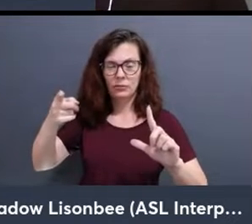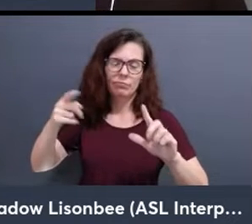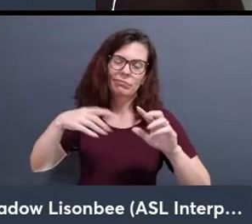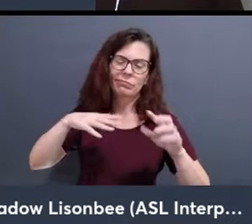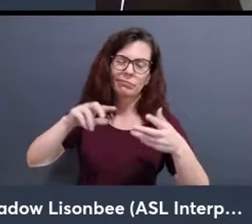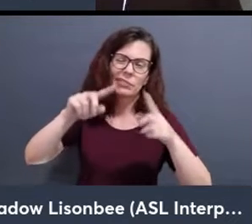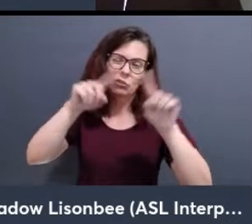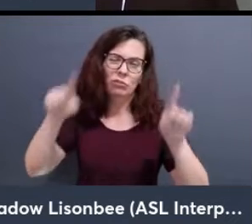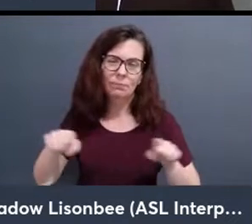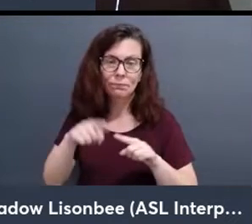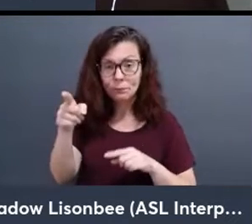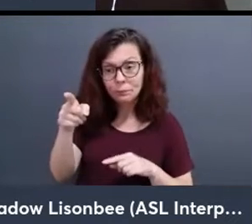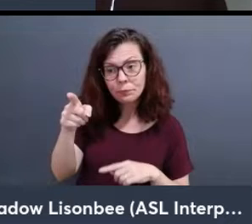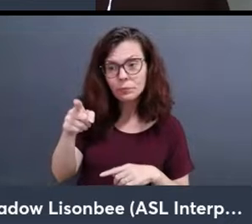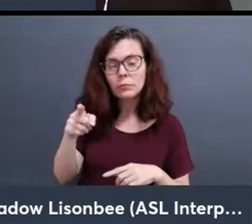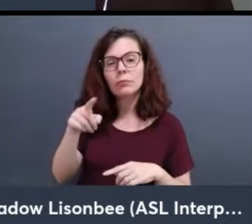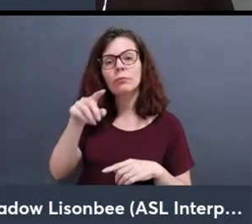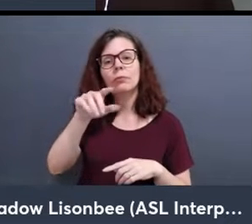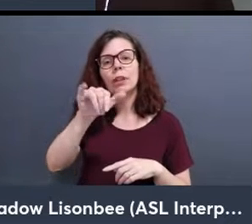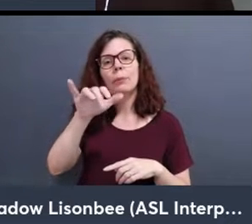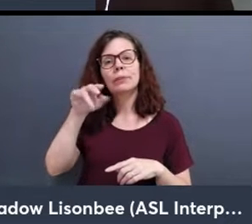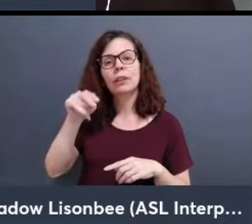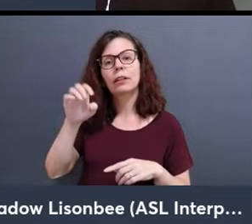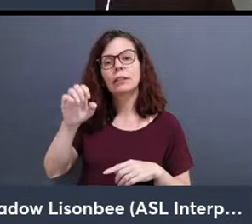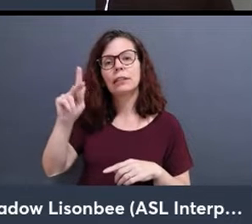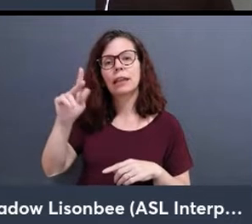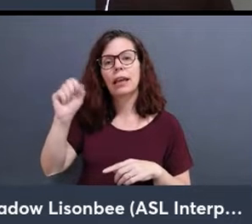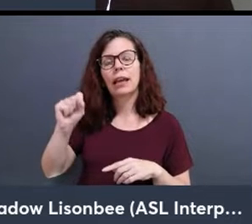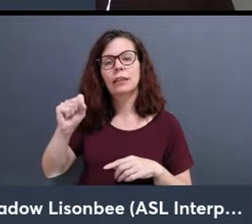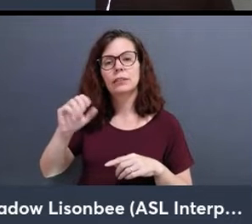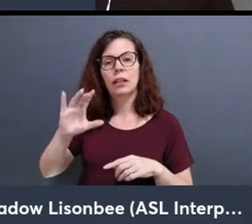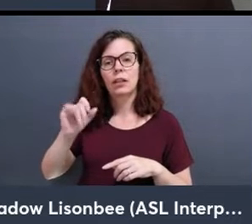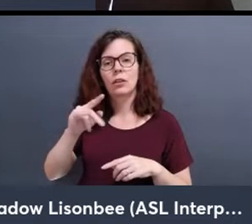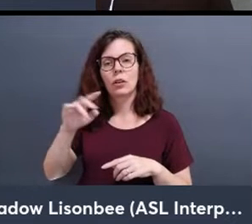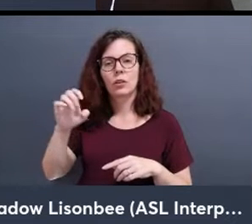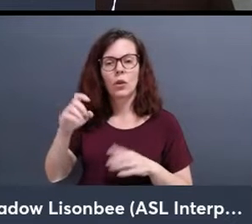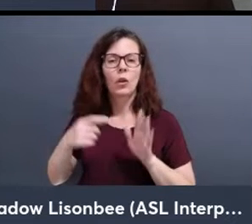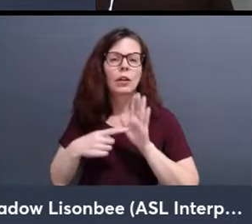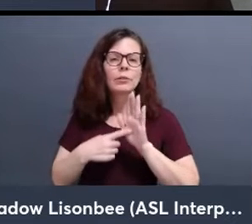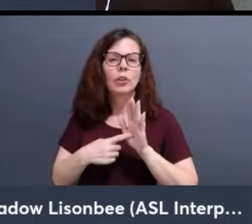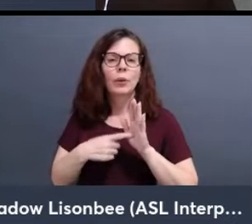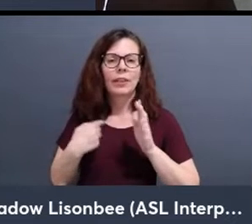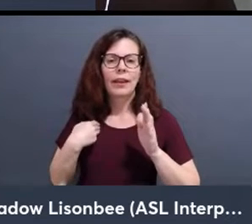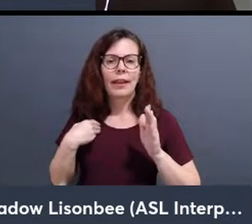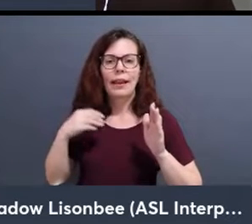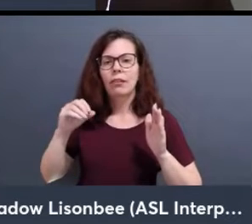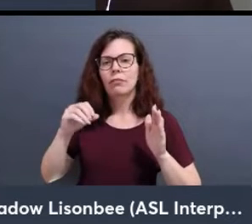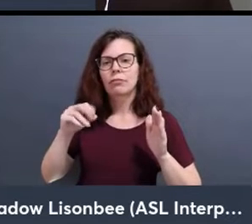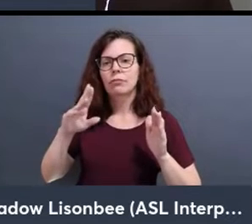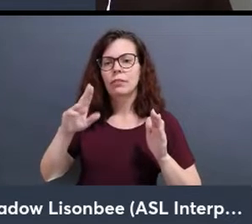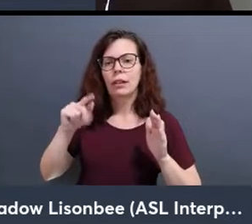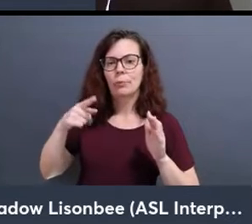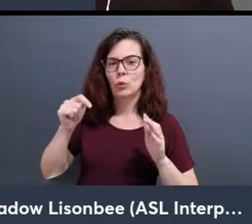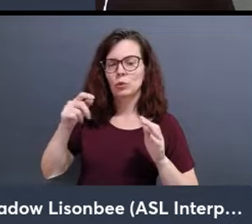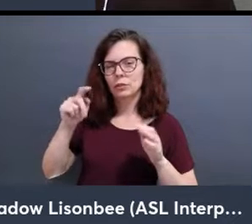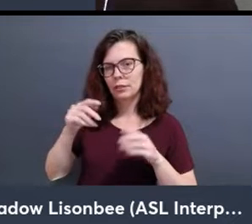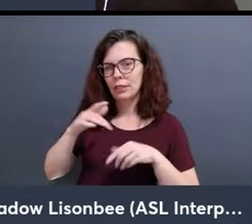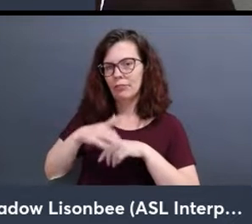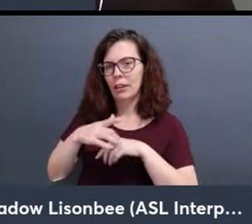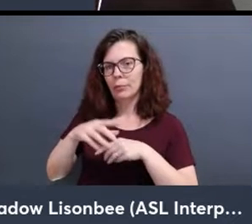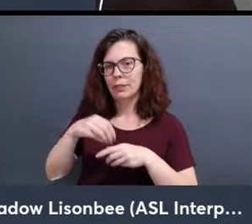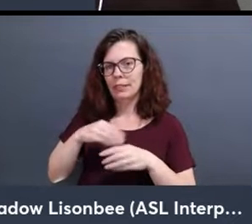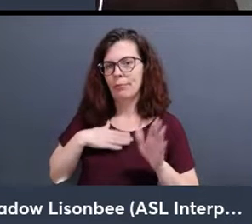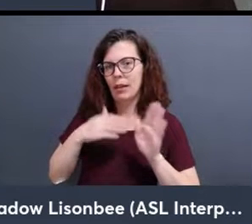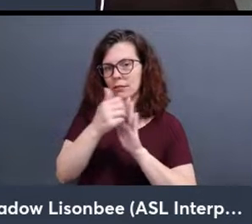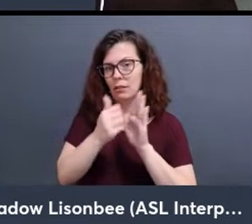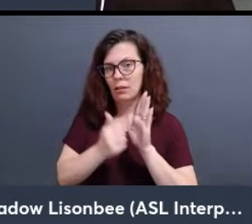here, is the Amazon EKS console. And I'm just showing that I have Outposts available in my account. So